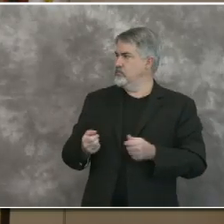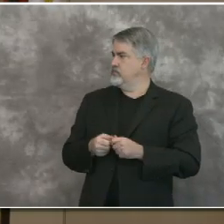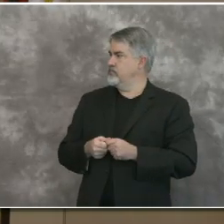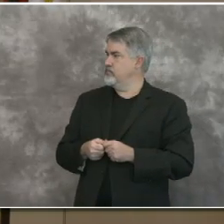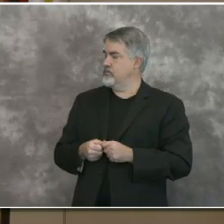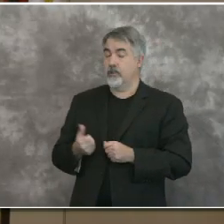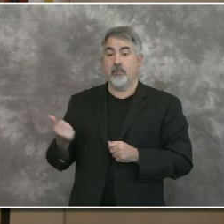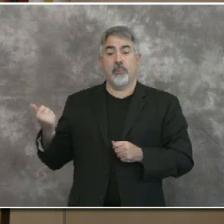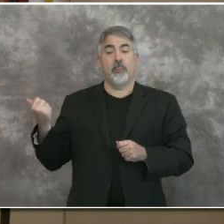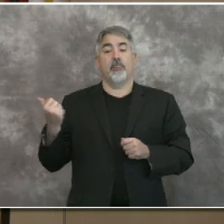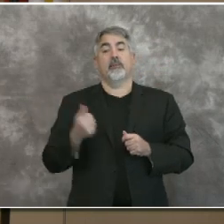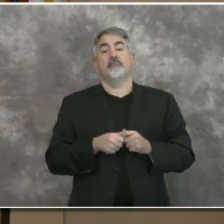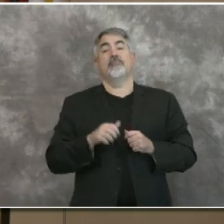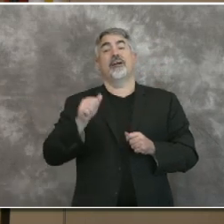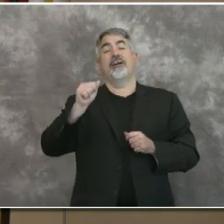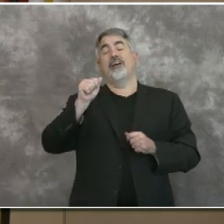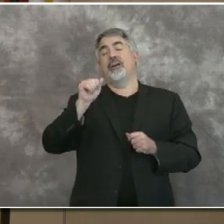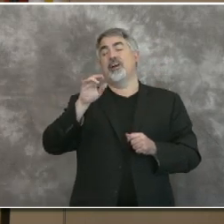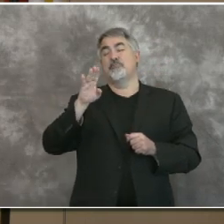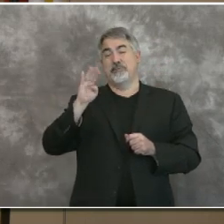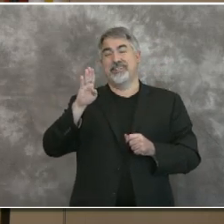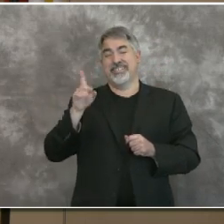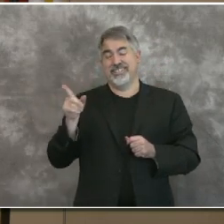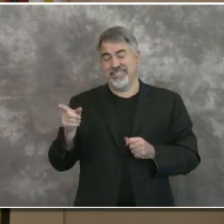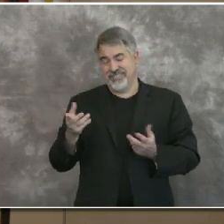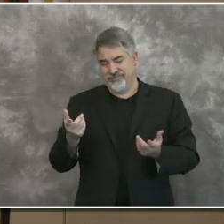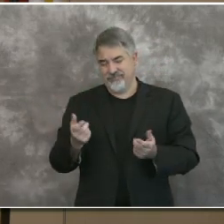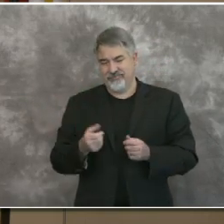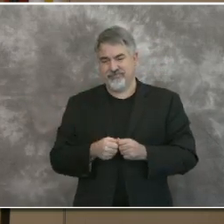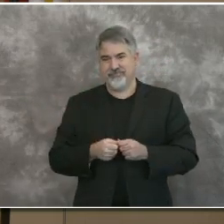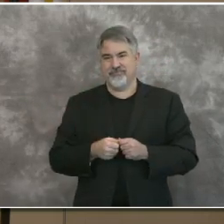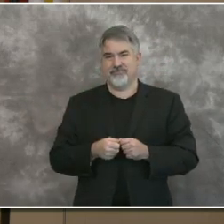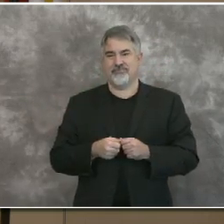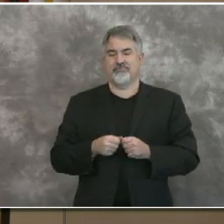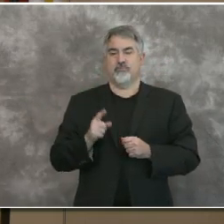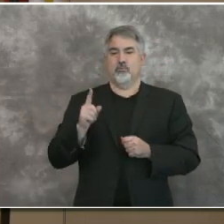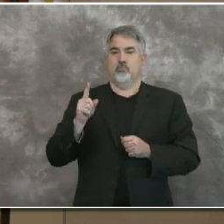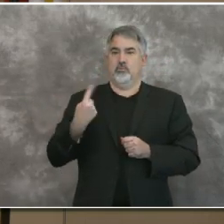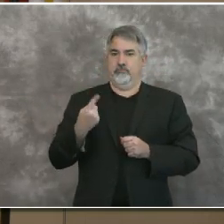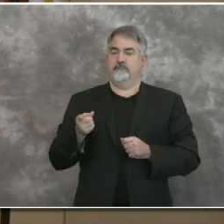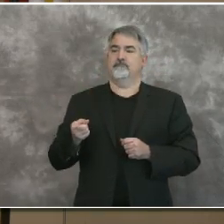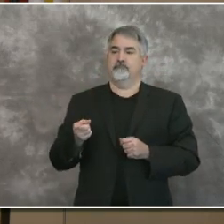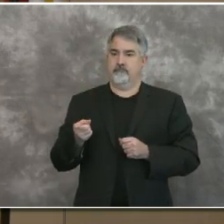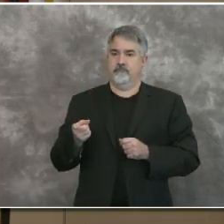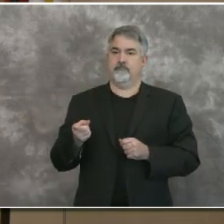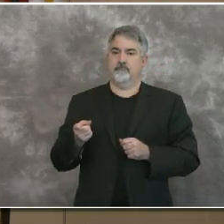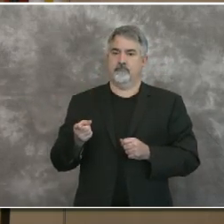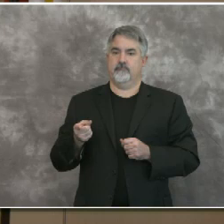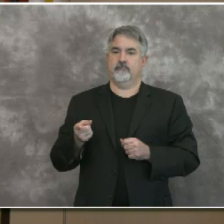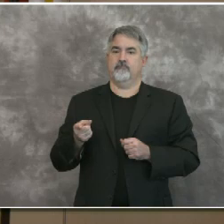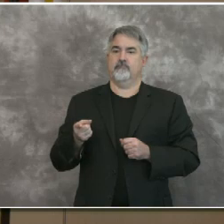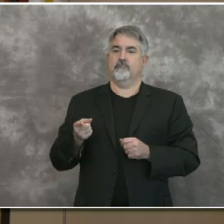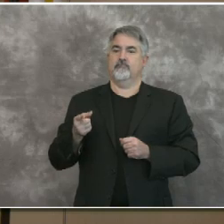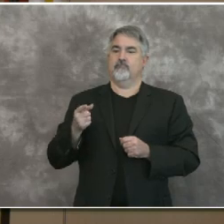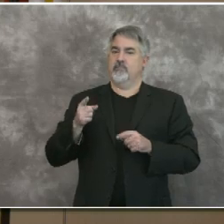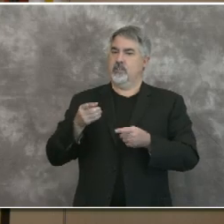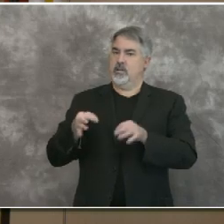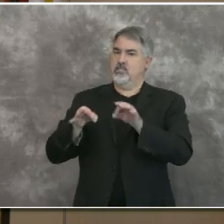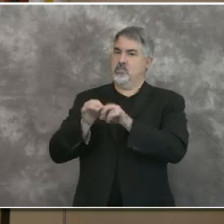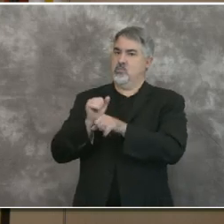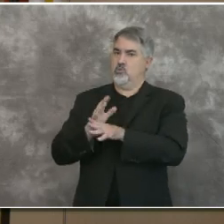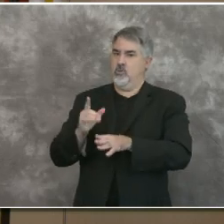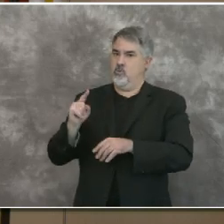Airbnb, the use of Airbnb is only lawful if it is being used for essential workers.